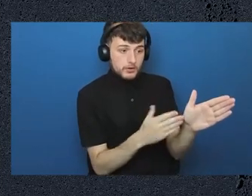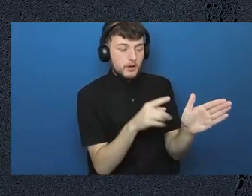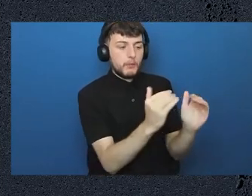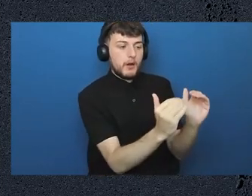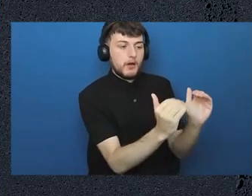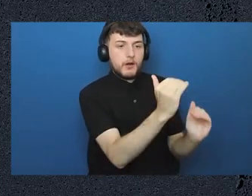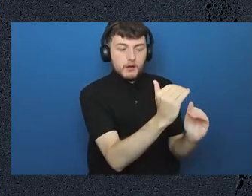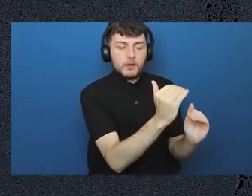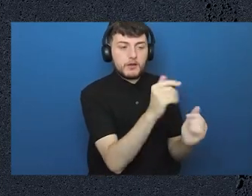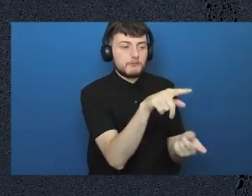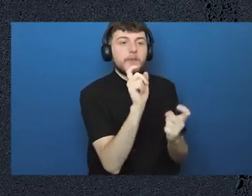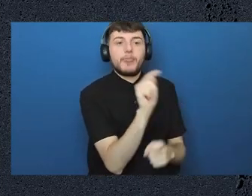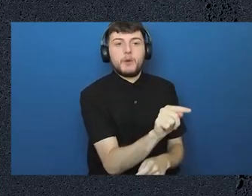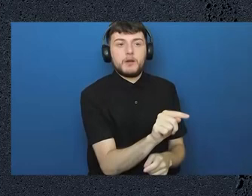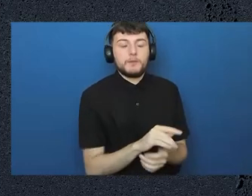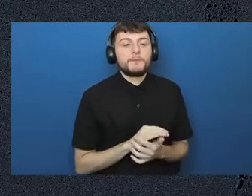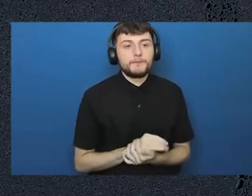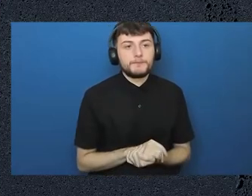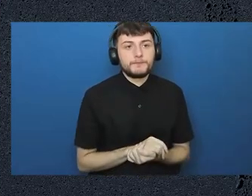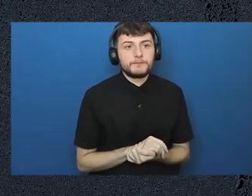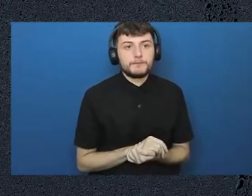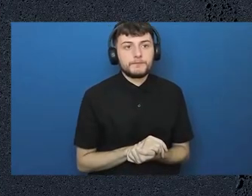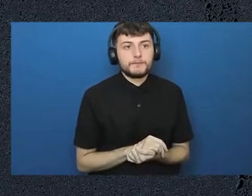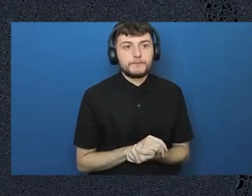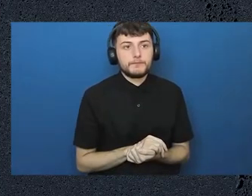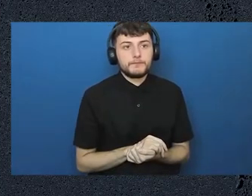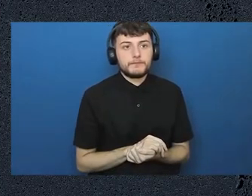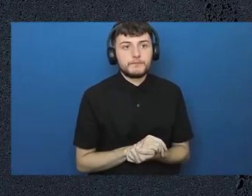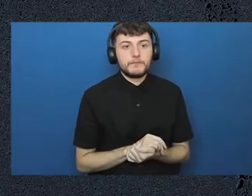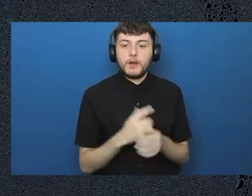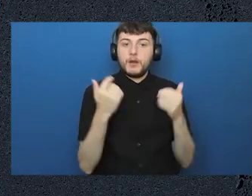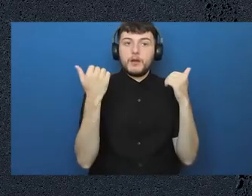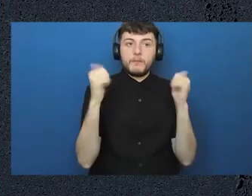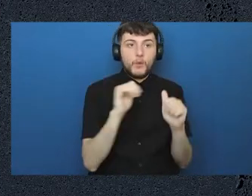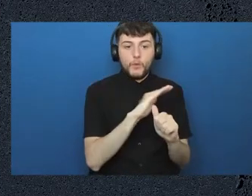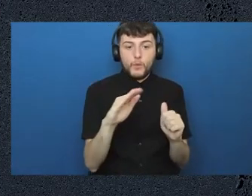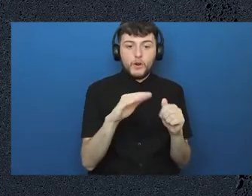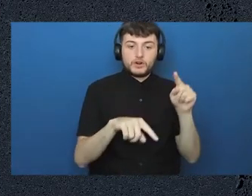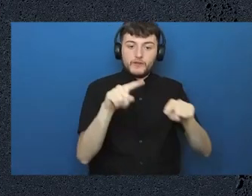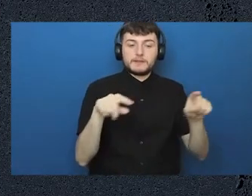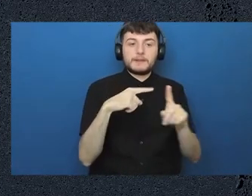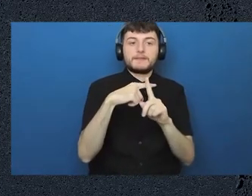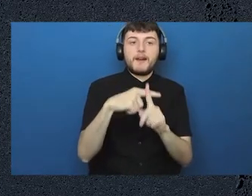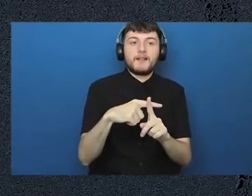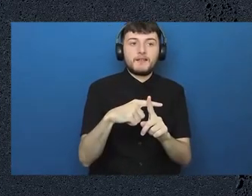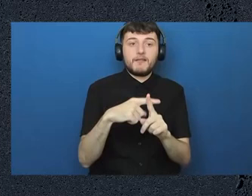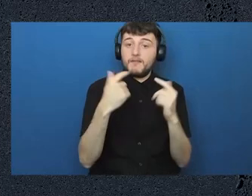higher. We reached every diversity target in this first year. We had more